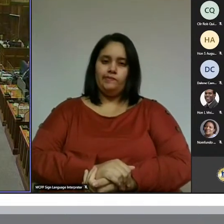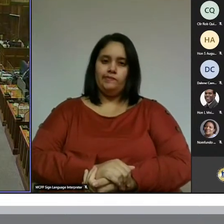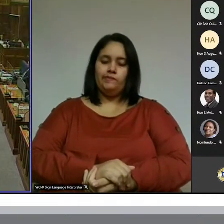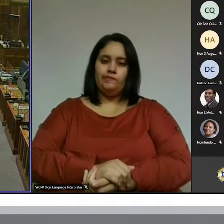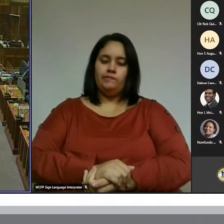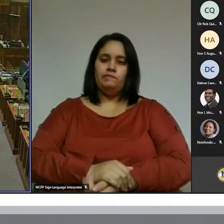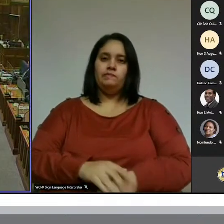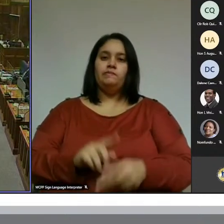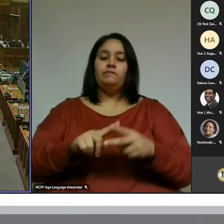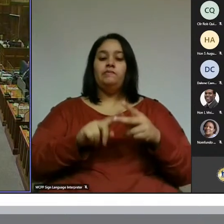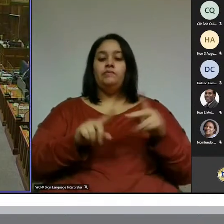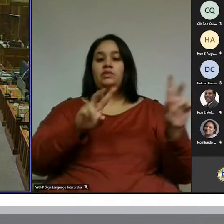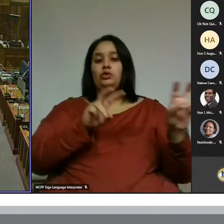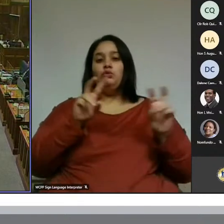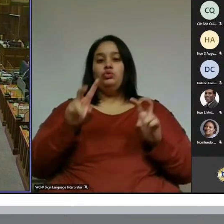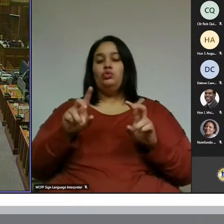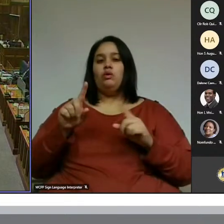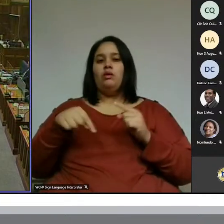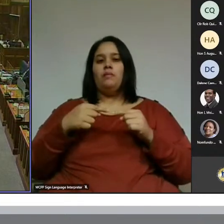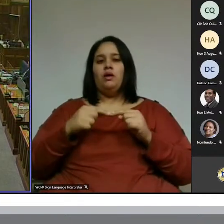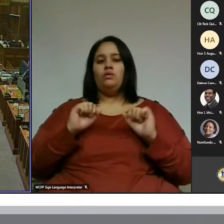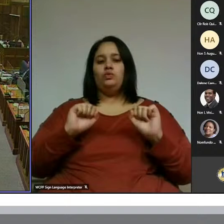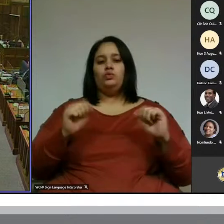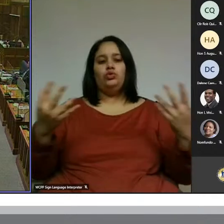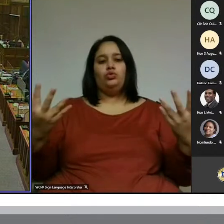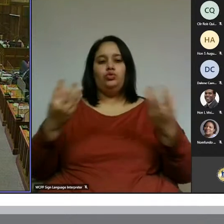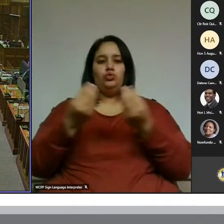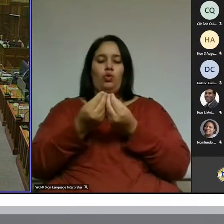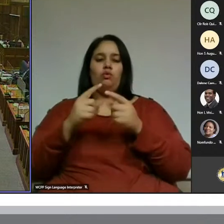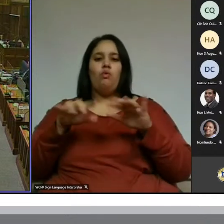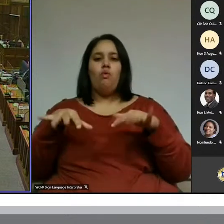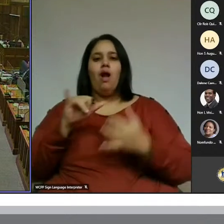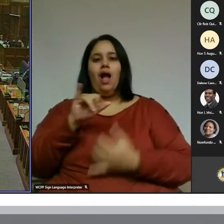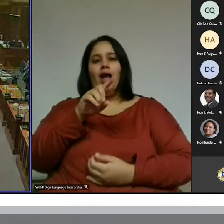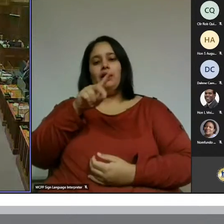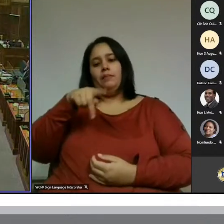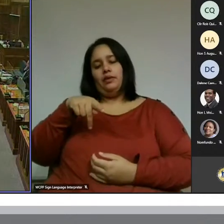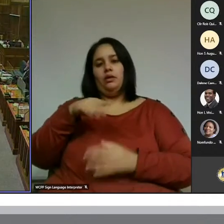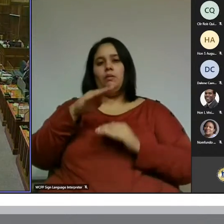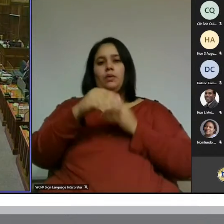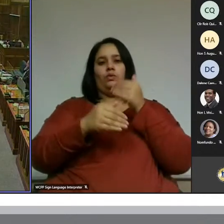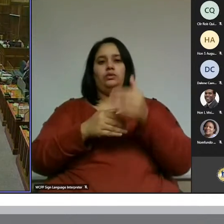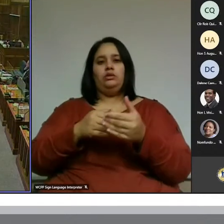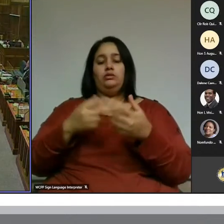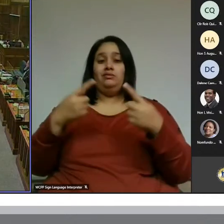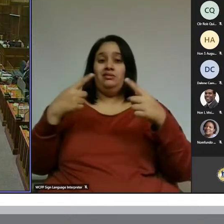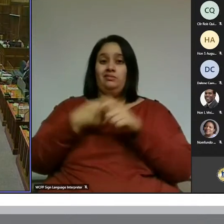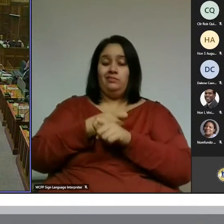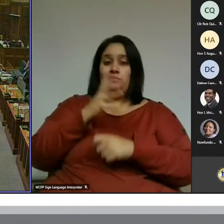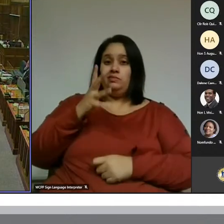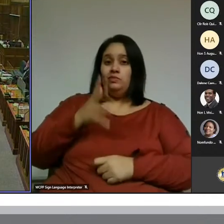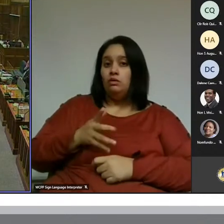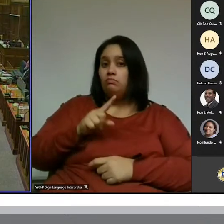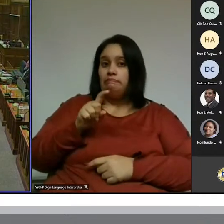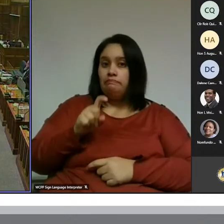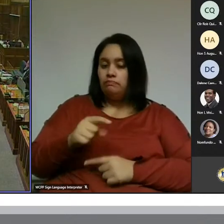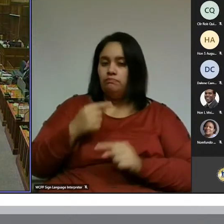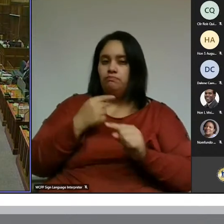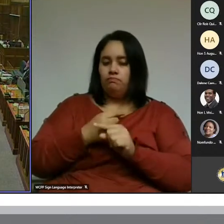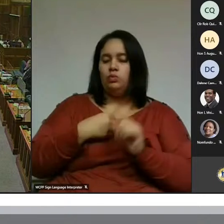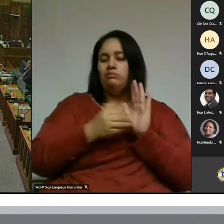The issue about compromising the joint or the RDP processes, I think that's